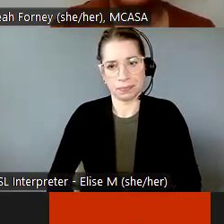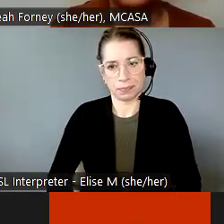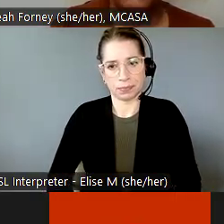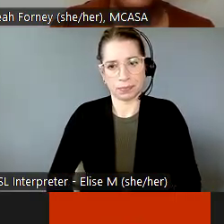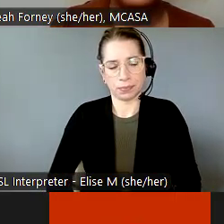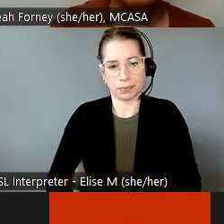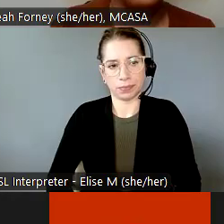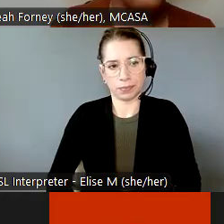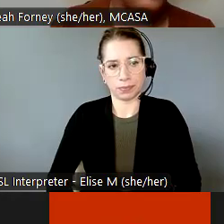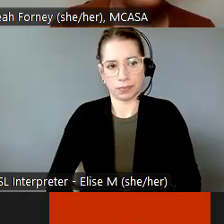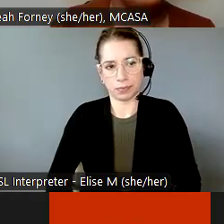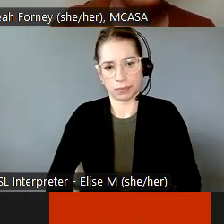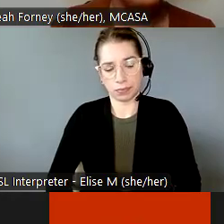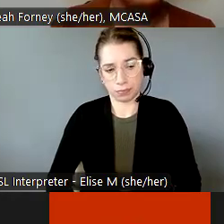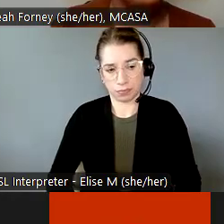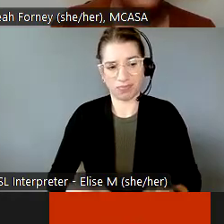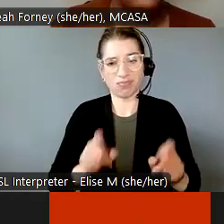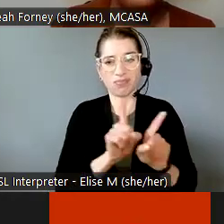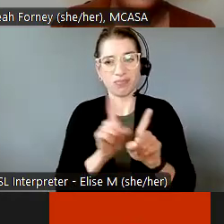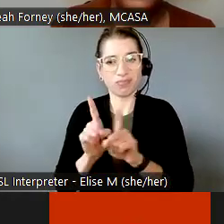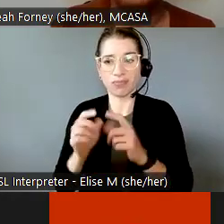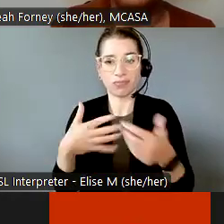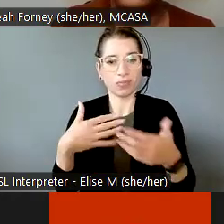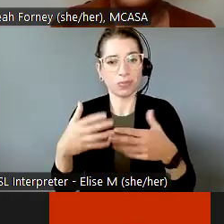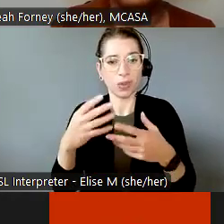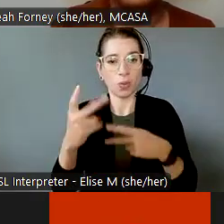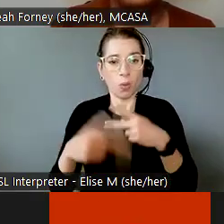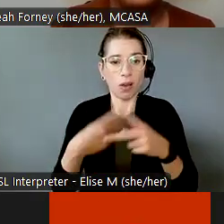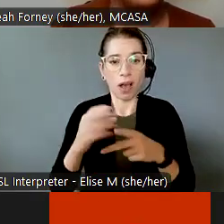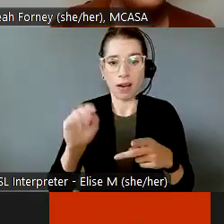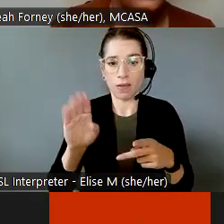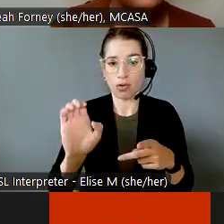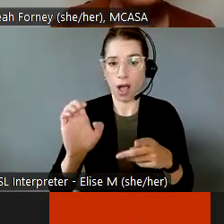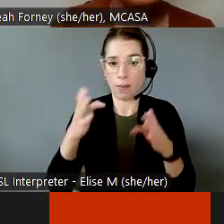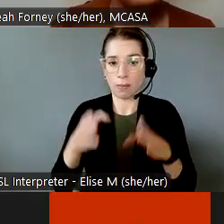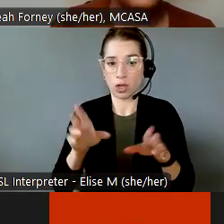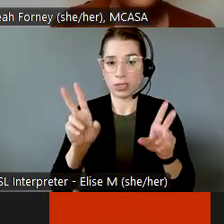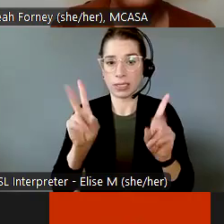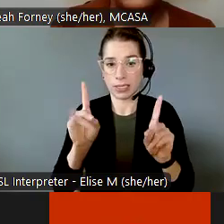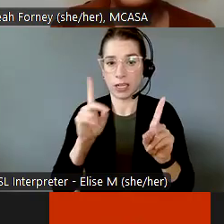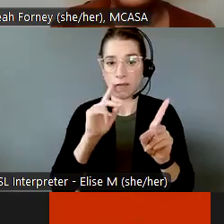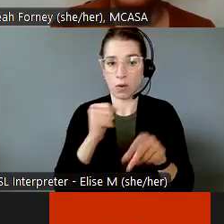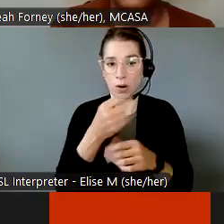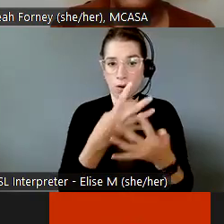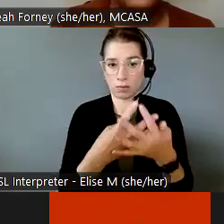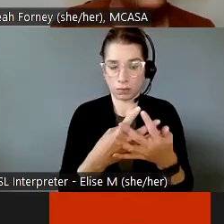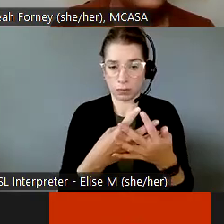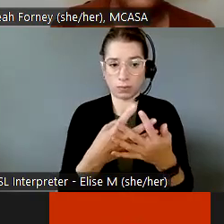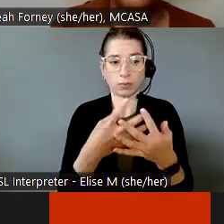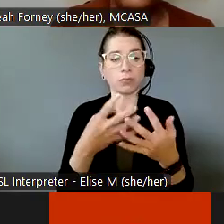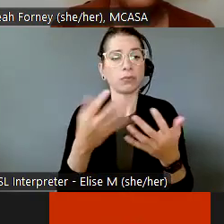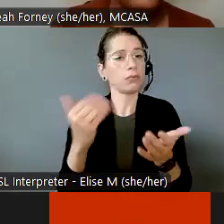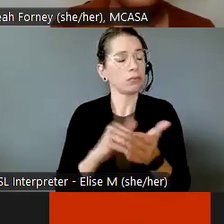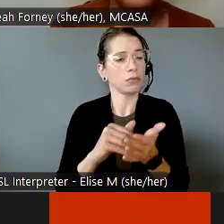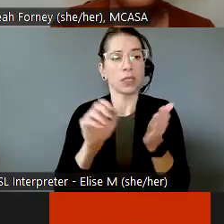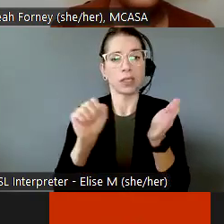Additionally, regardless of the crime someone may have committed, again, sexual violence and rape should